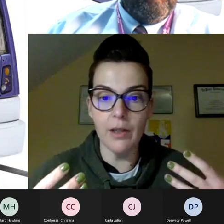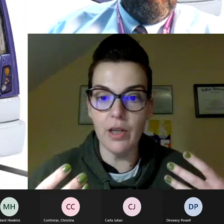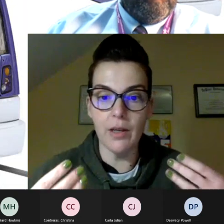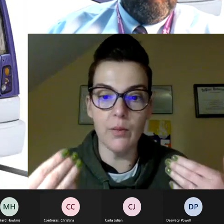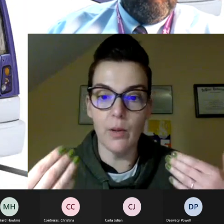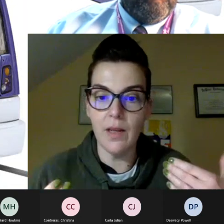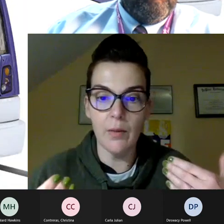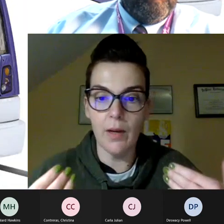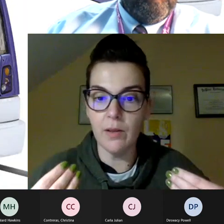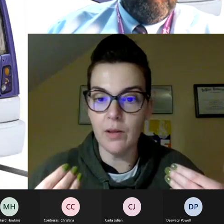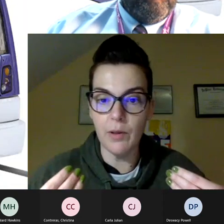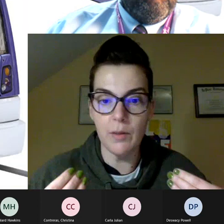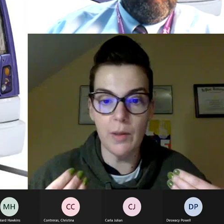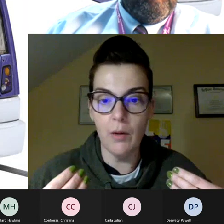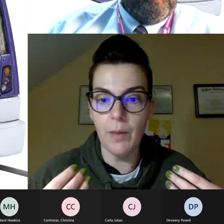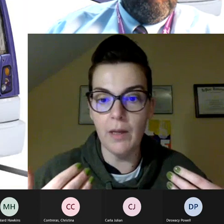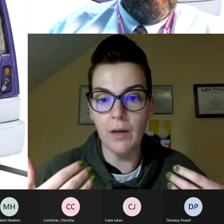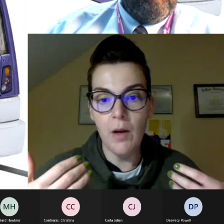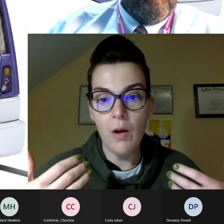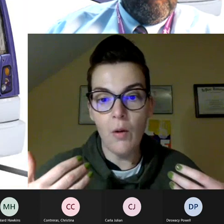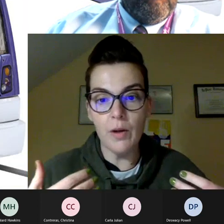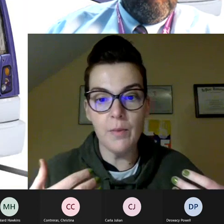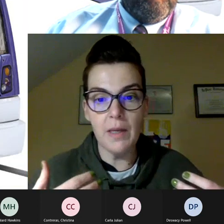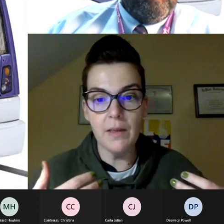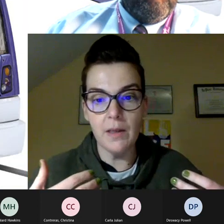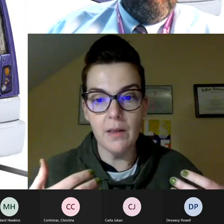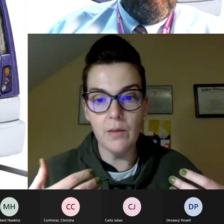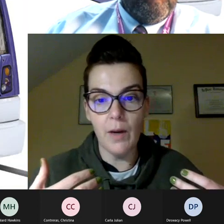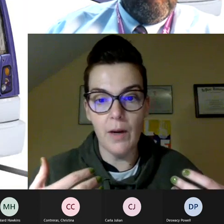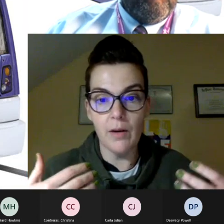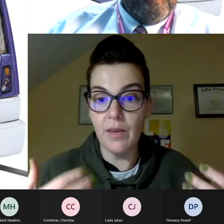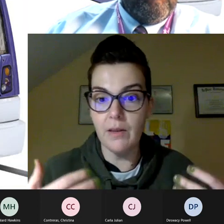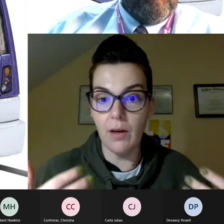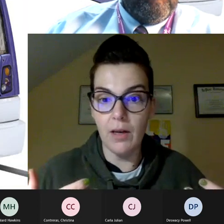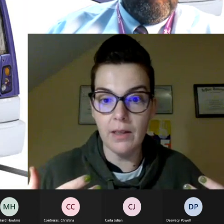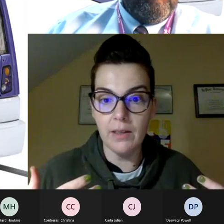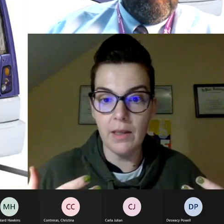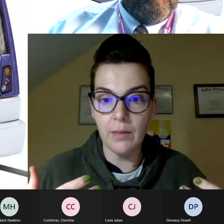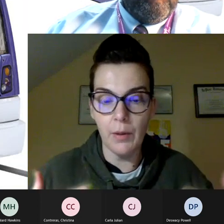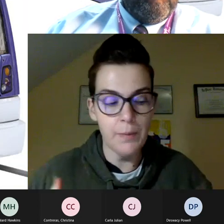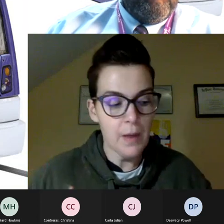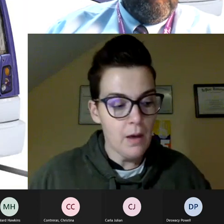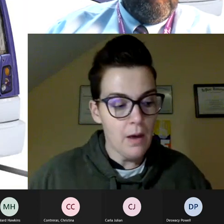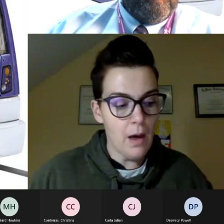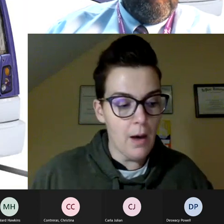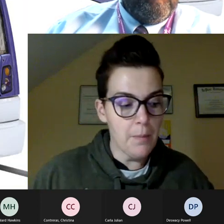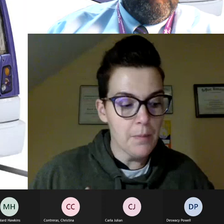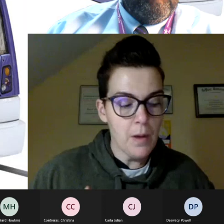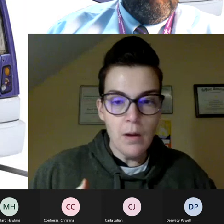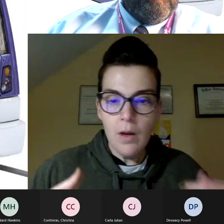are blockages where sidewalks are supposed to be open or spaces where things are inaccessible,